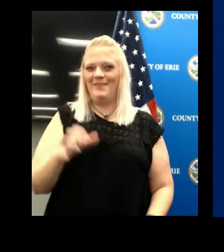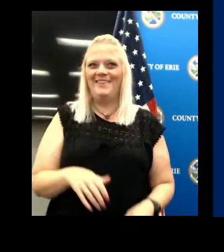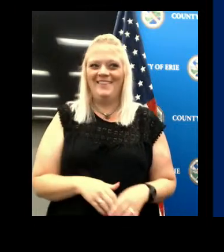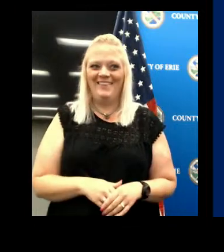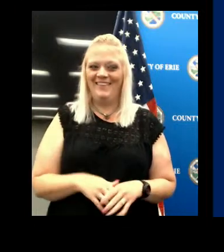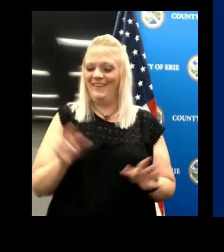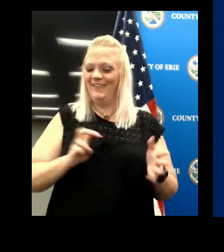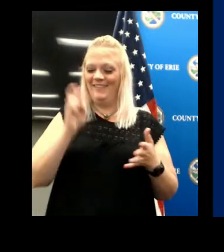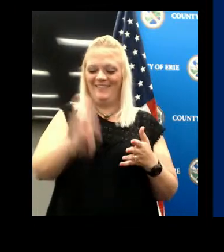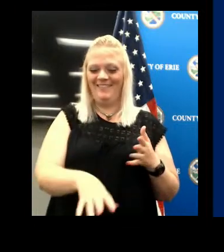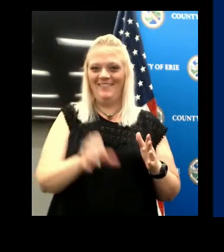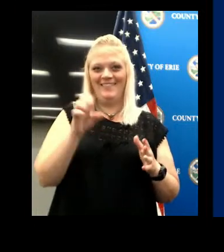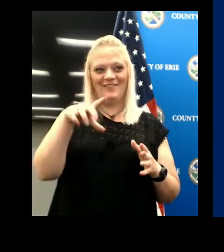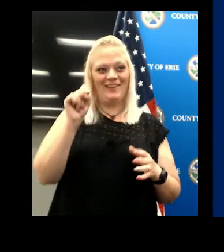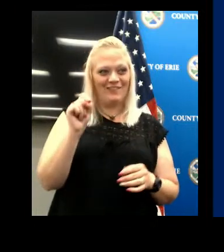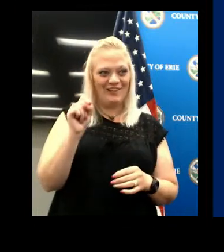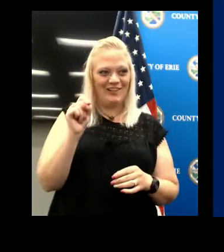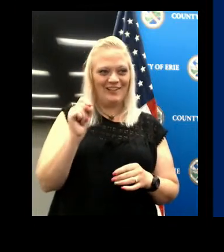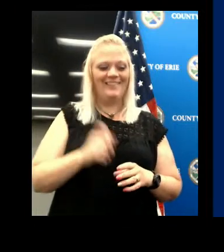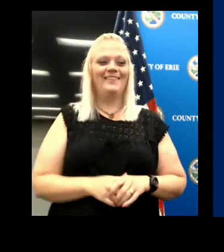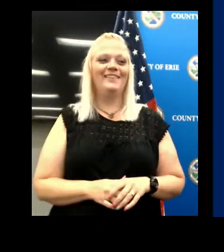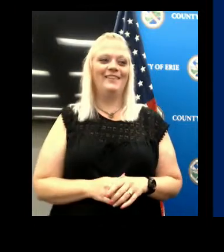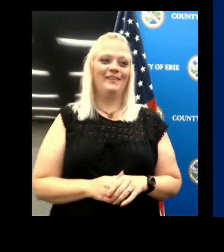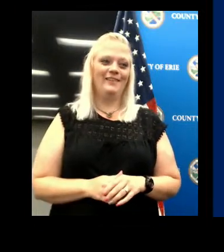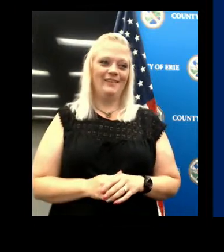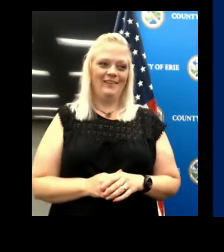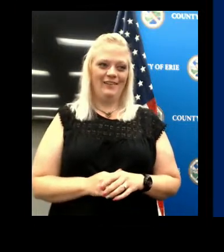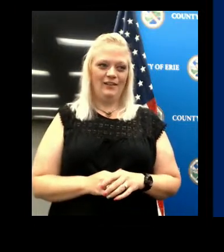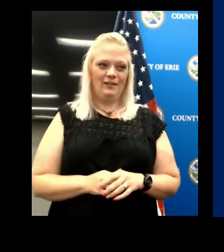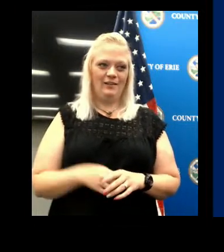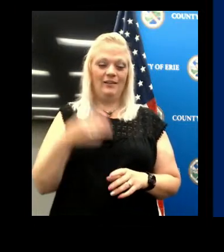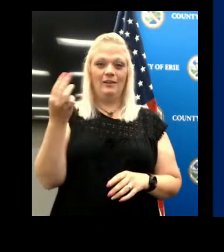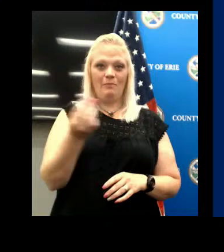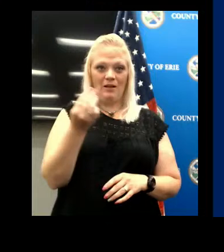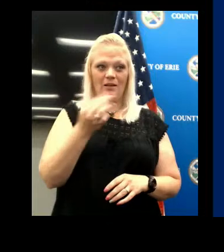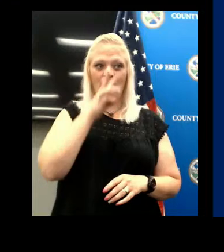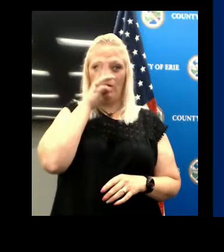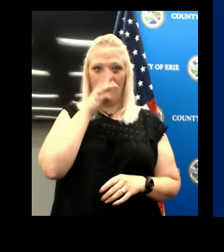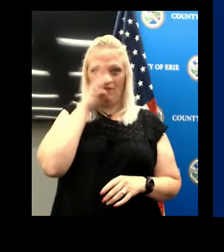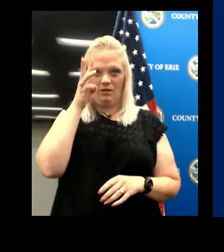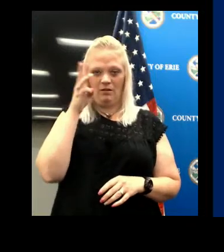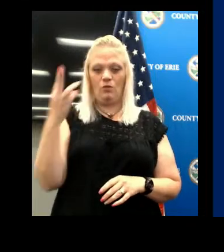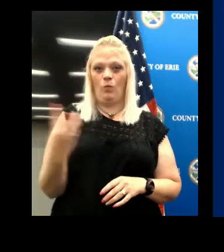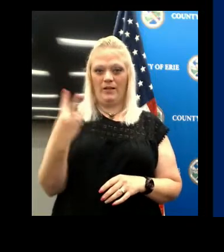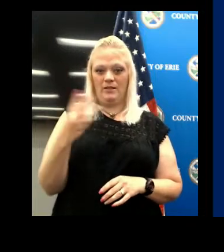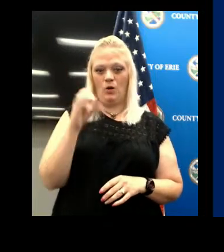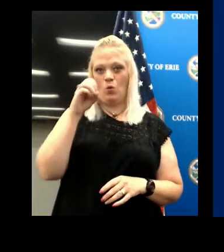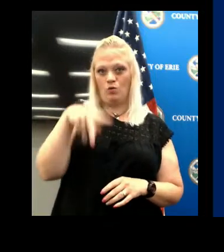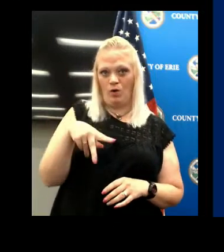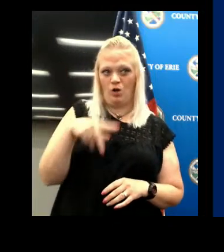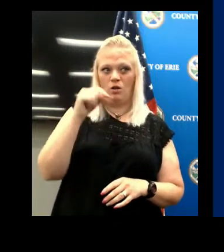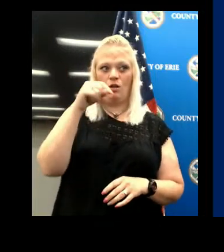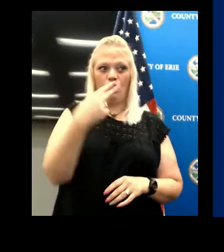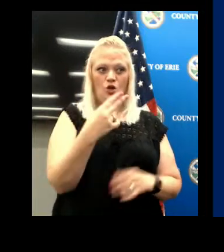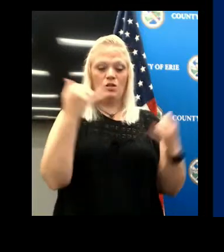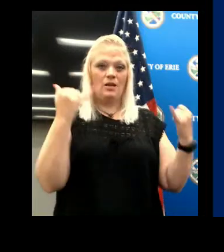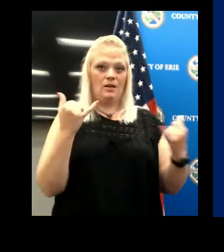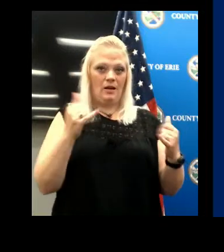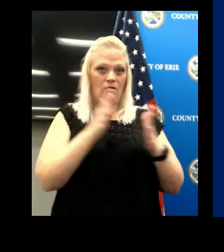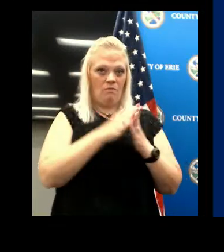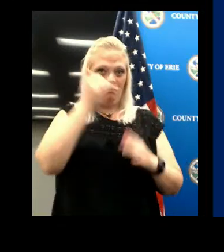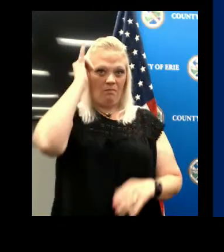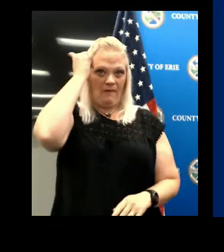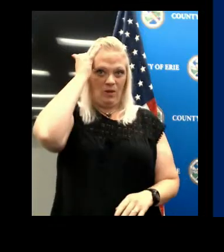jumping ahead of myself, September, in Mondays in Williamsville, Wednesdays in Orchard Park, and Thursdays now in the City of